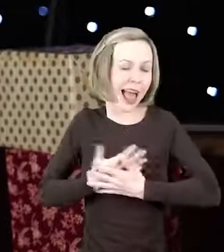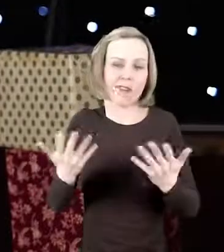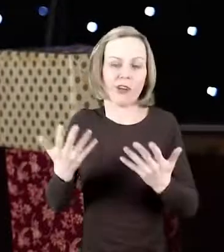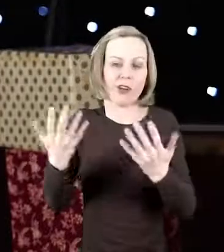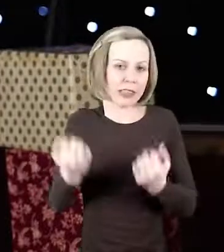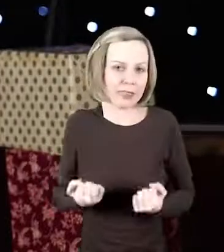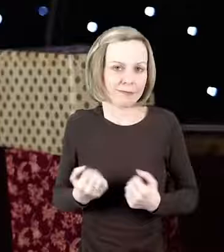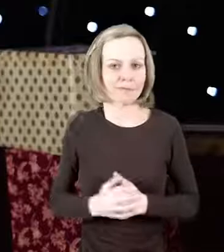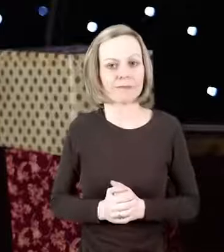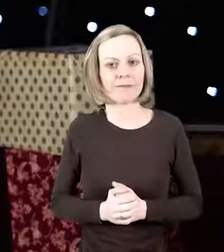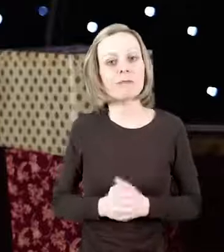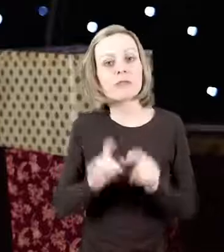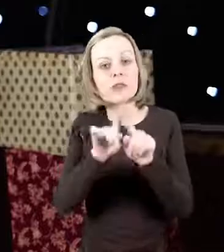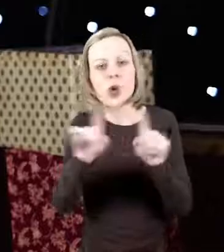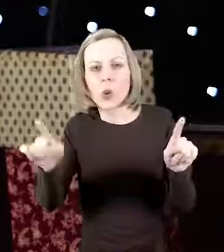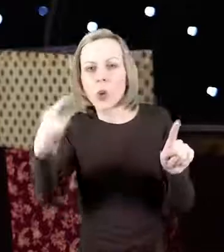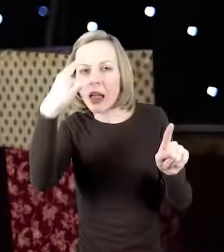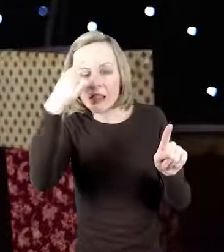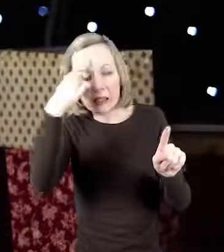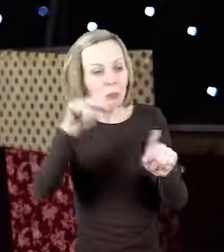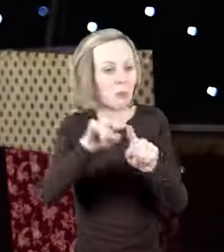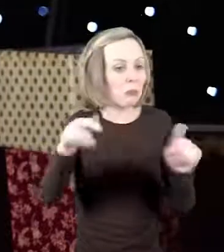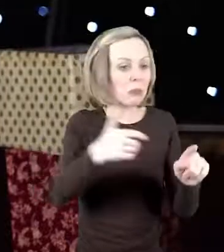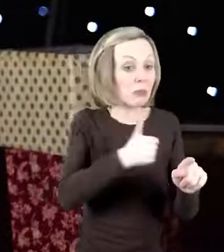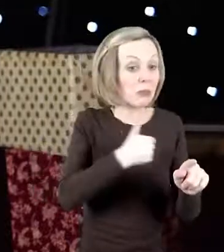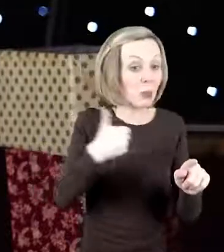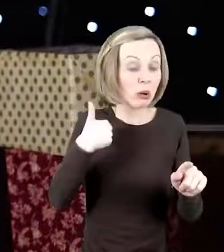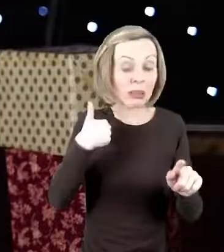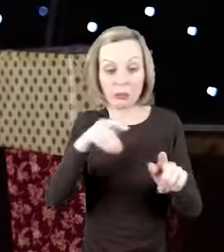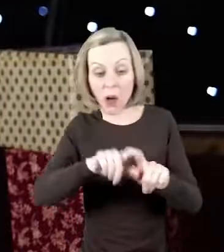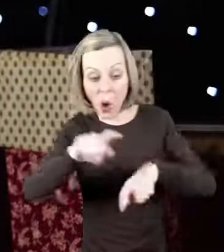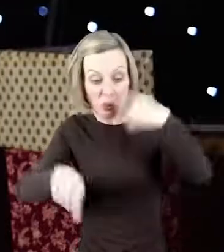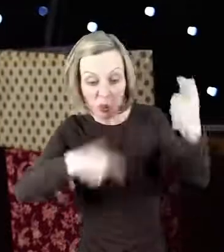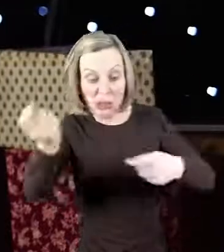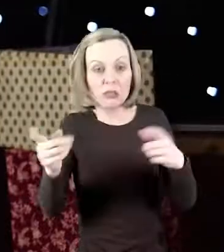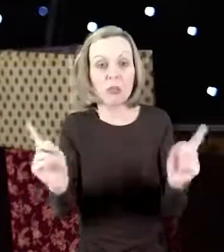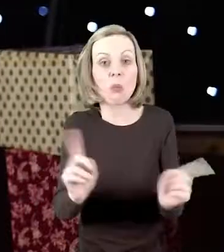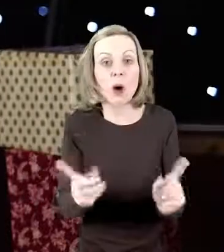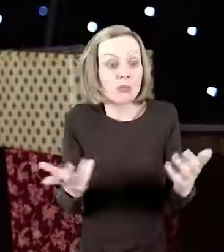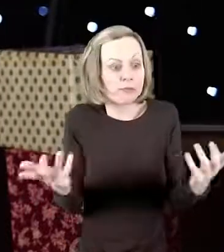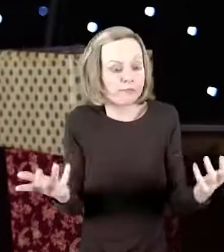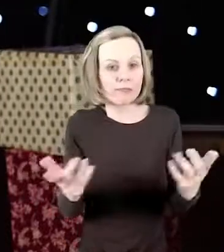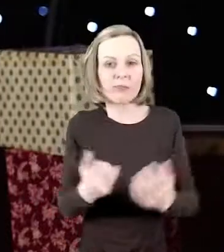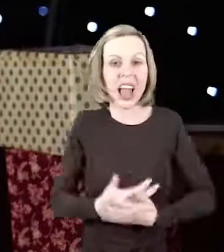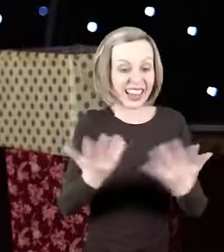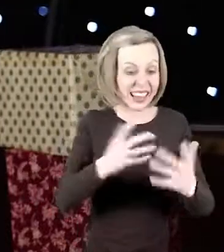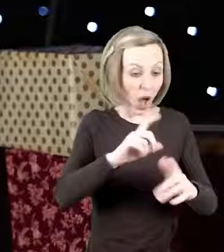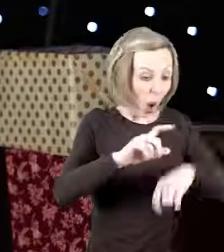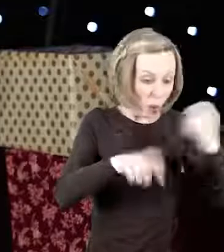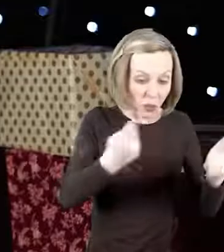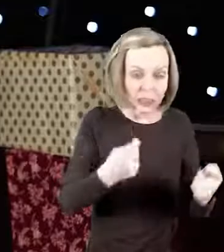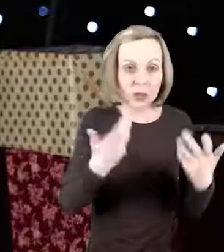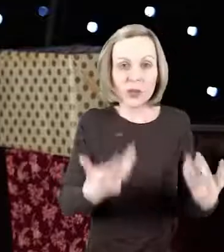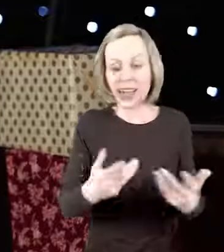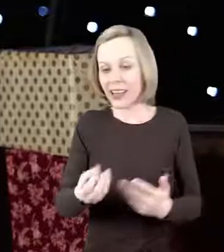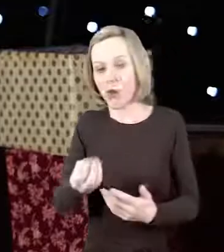ever have. And so I wonder what presents you have opened today. But whatever presents we open today and all the